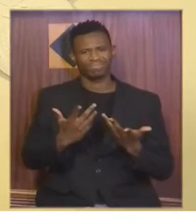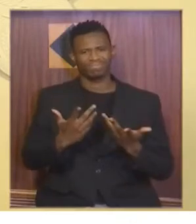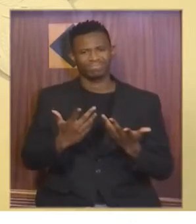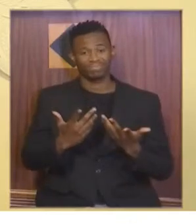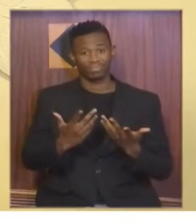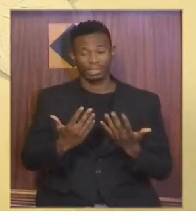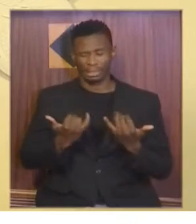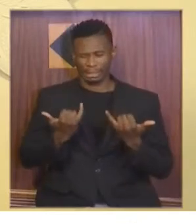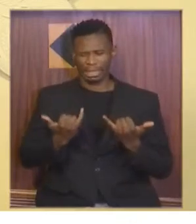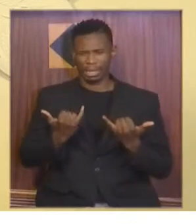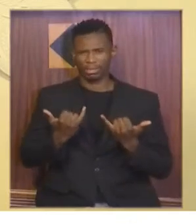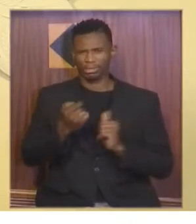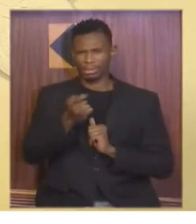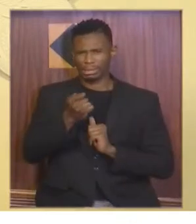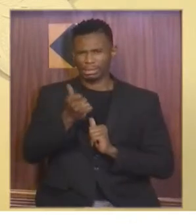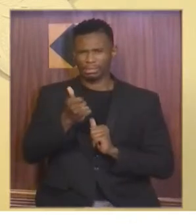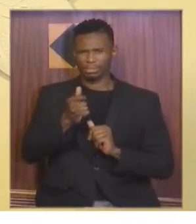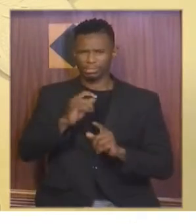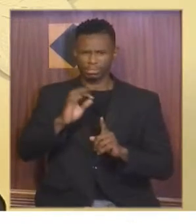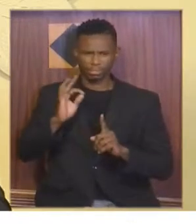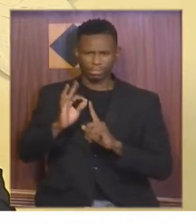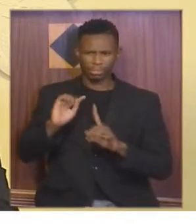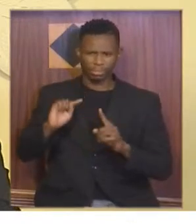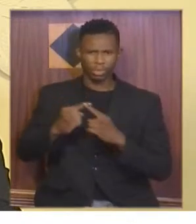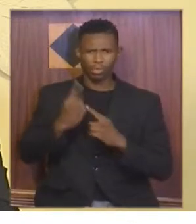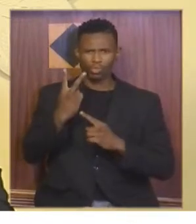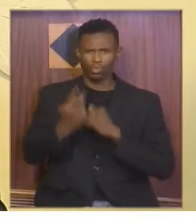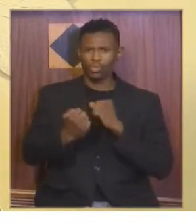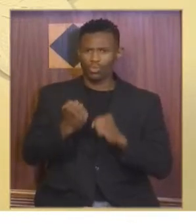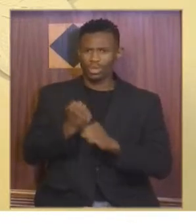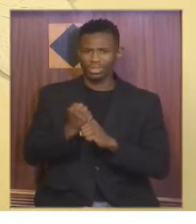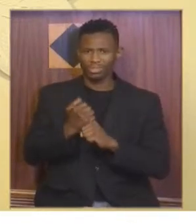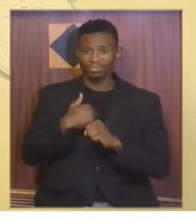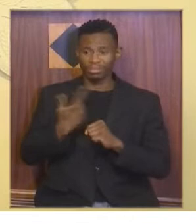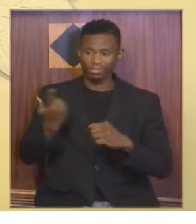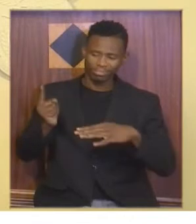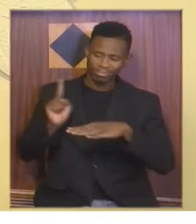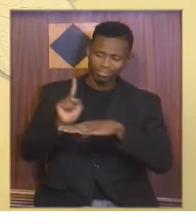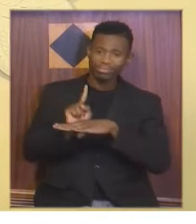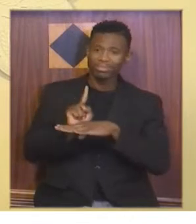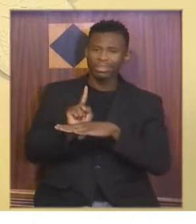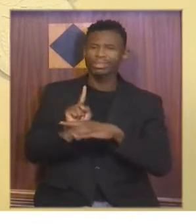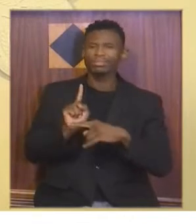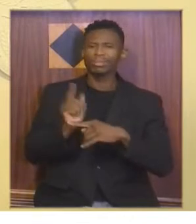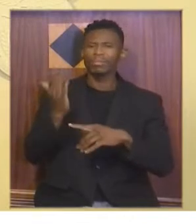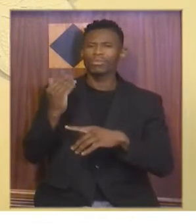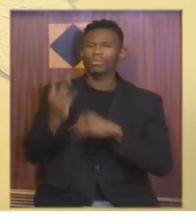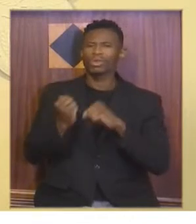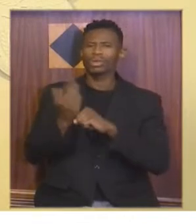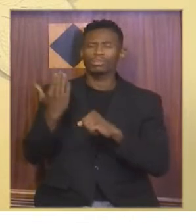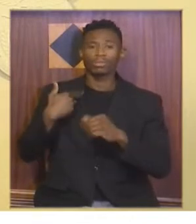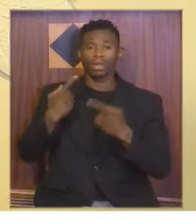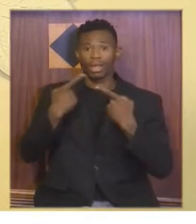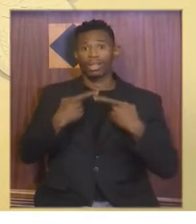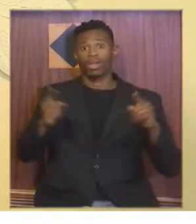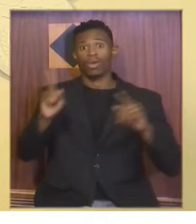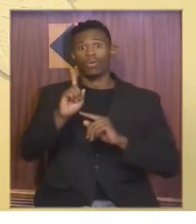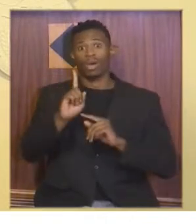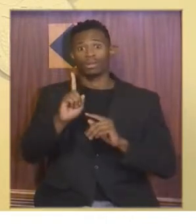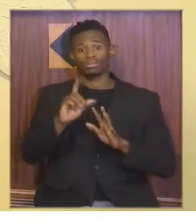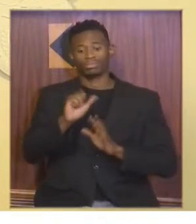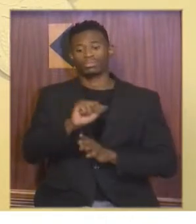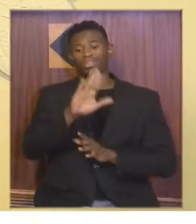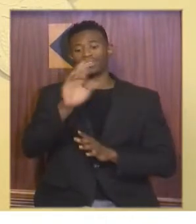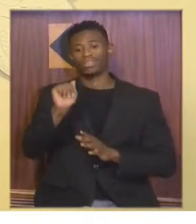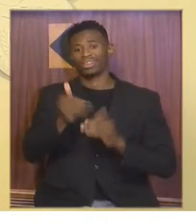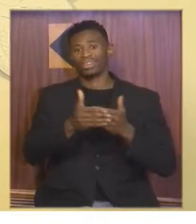Almost exactly 2 years since I stood before you to announce that South Africa would be entering a